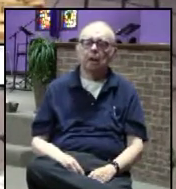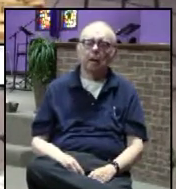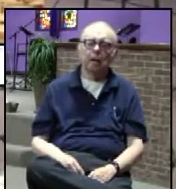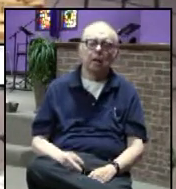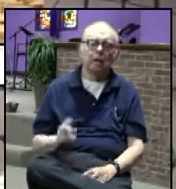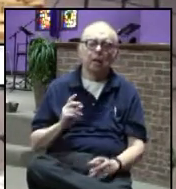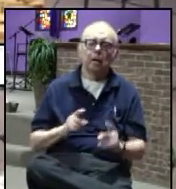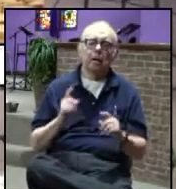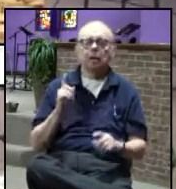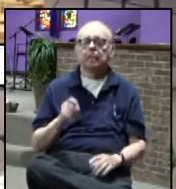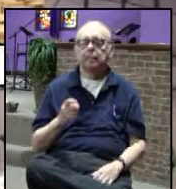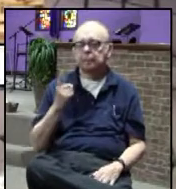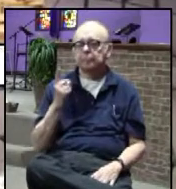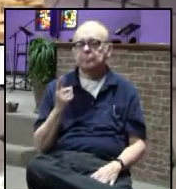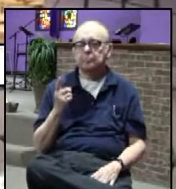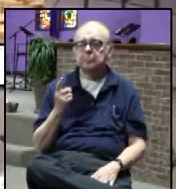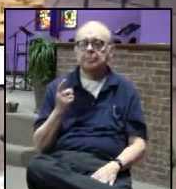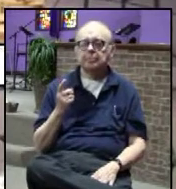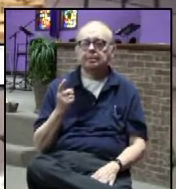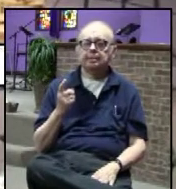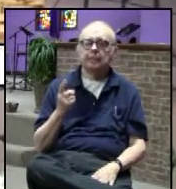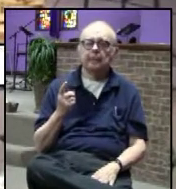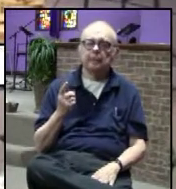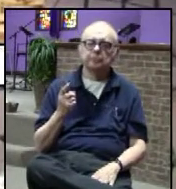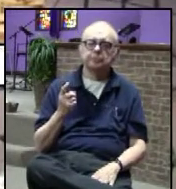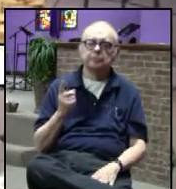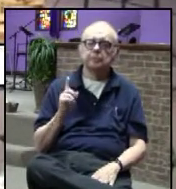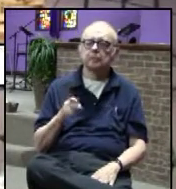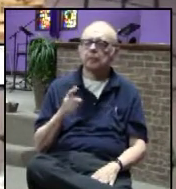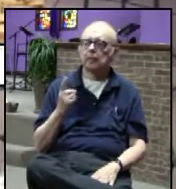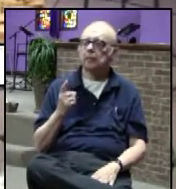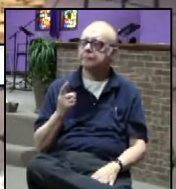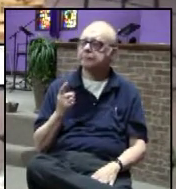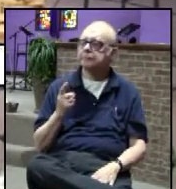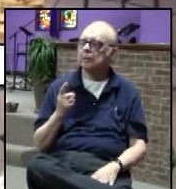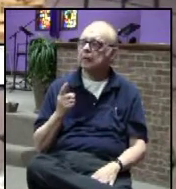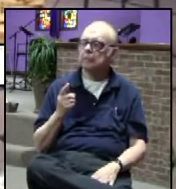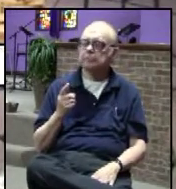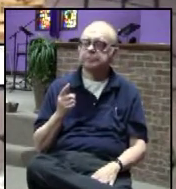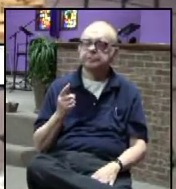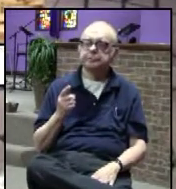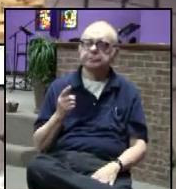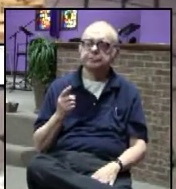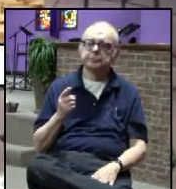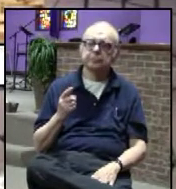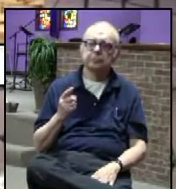And people need to understand this. And so we need to understand